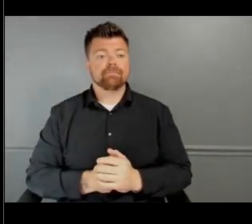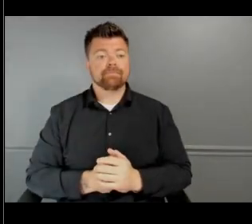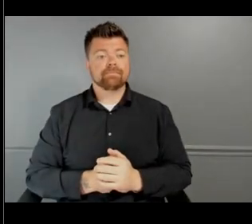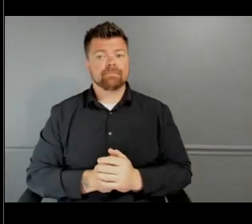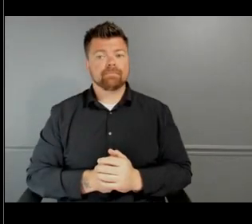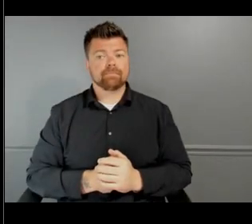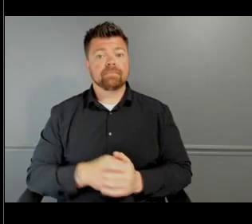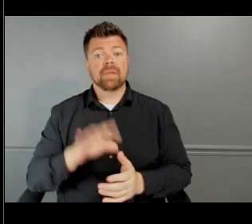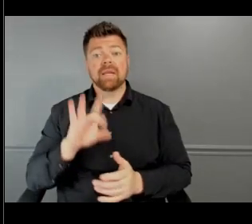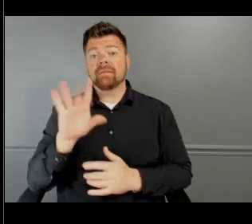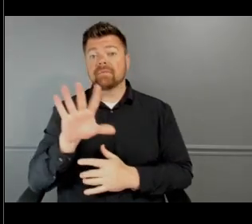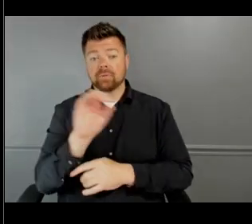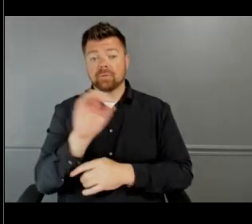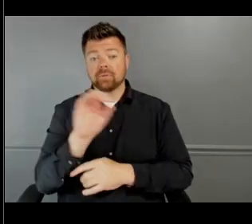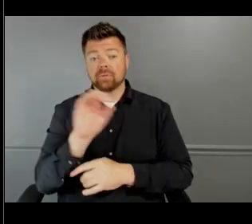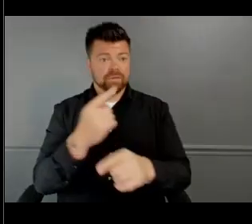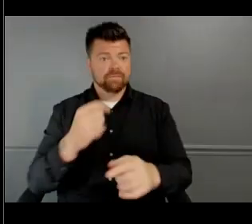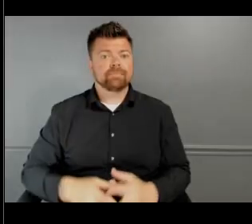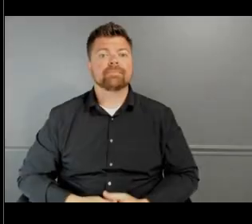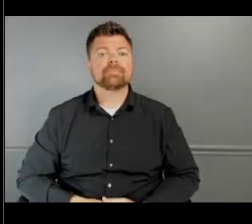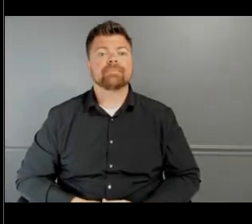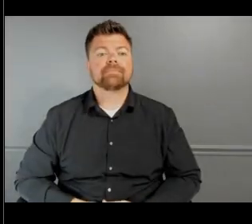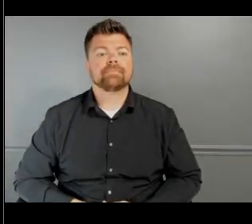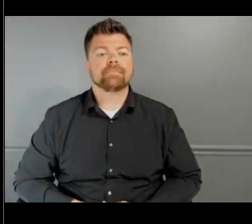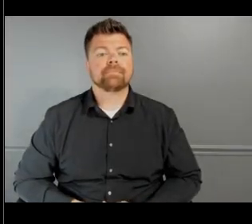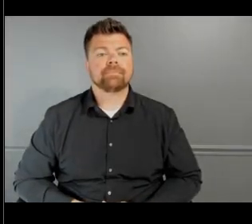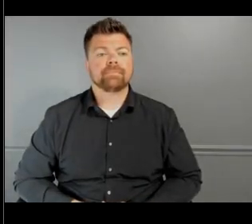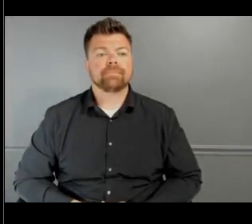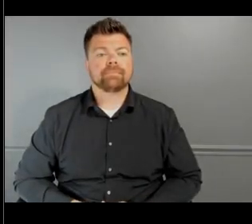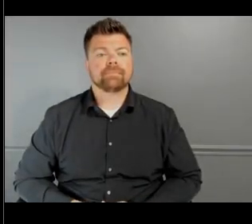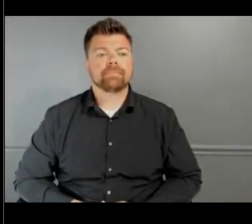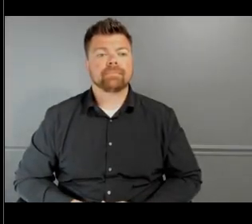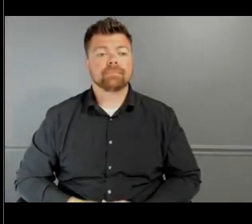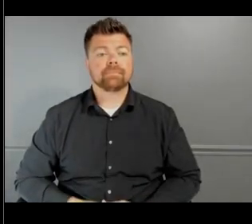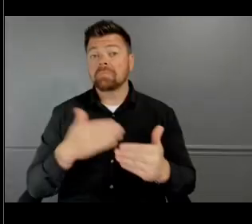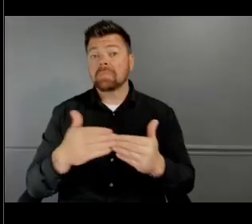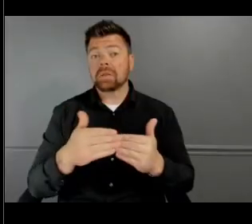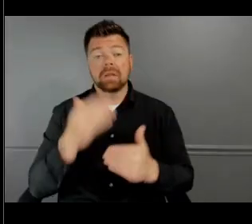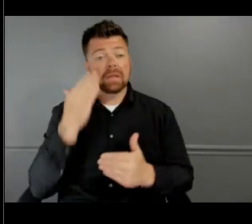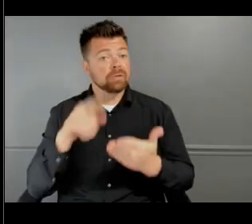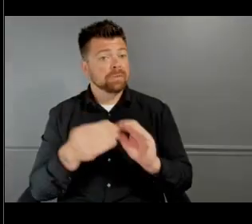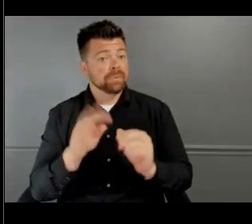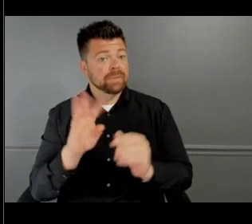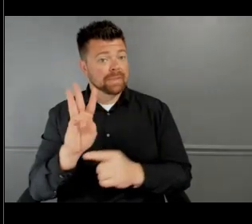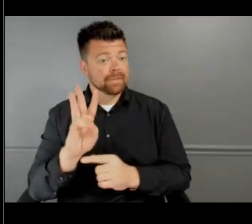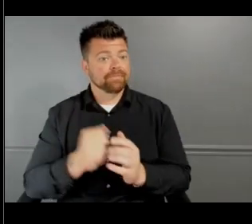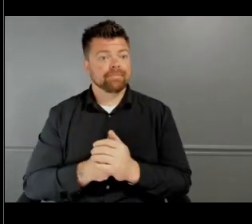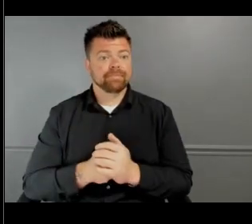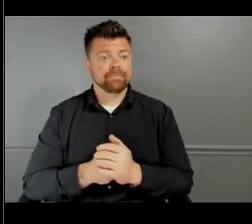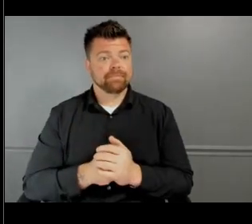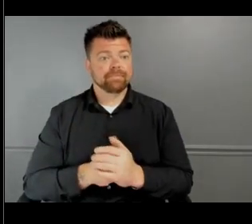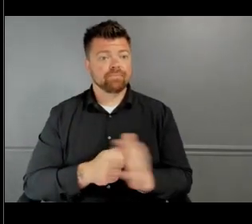And 85% of you got this one correct. Moving on to knowledge check 6.